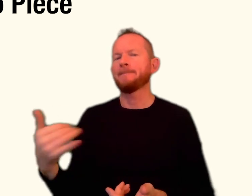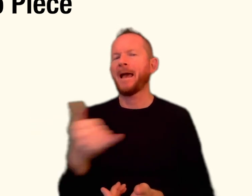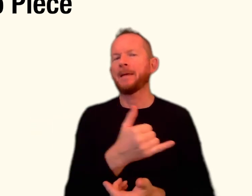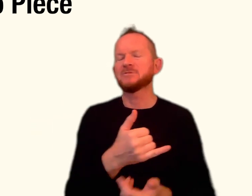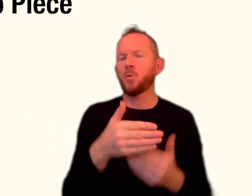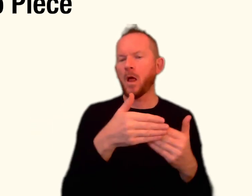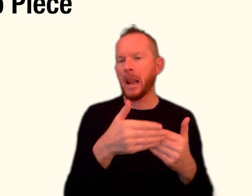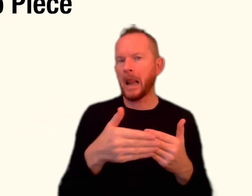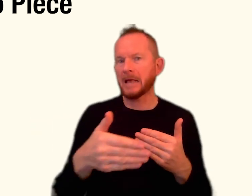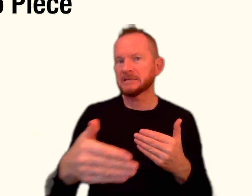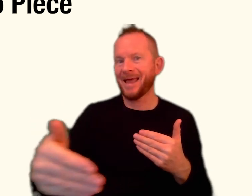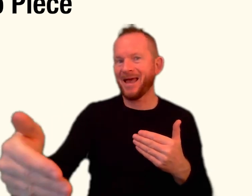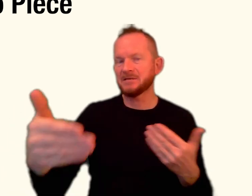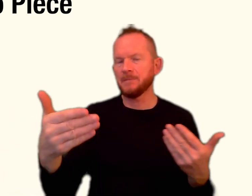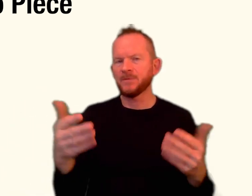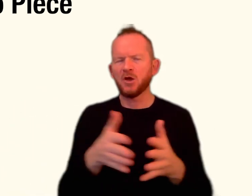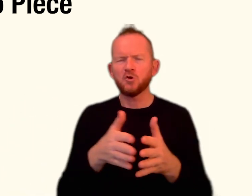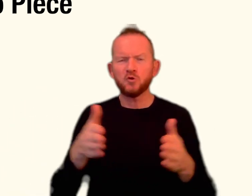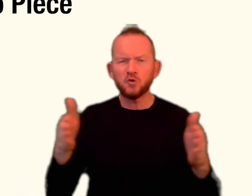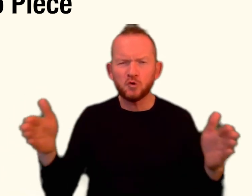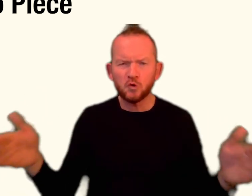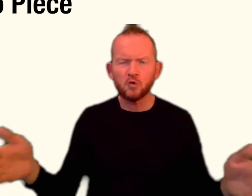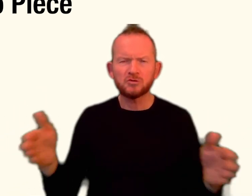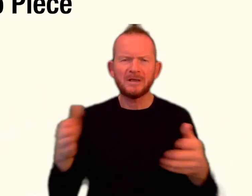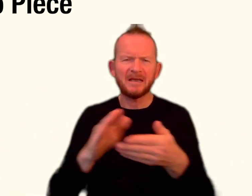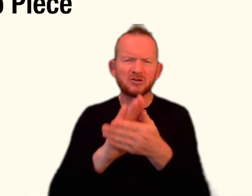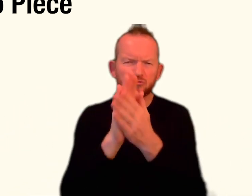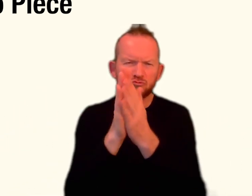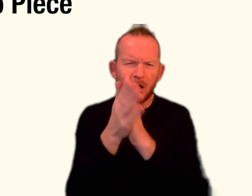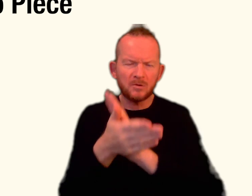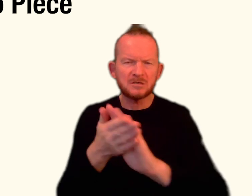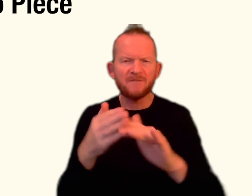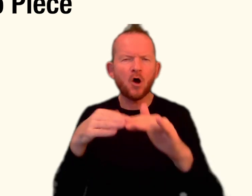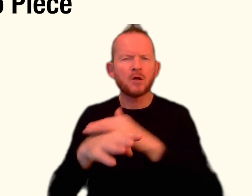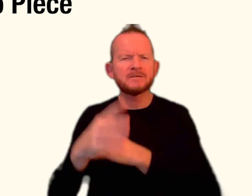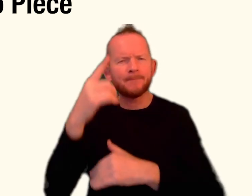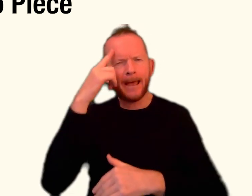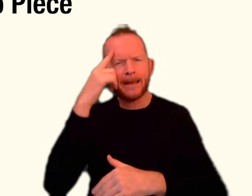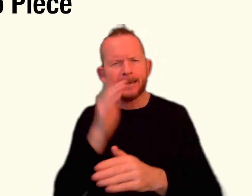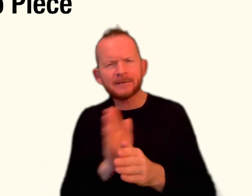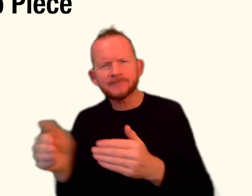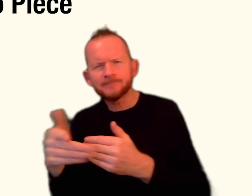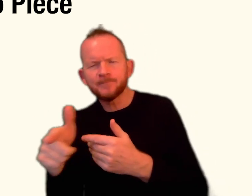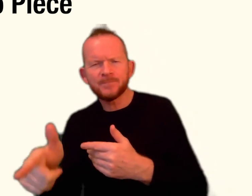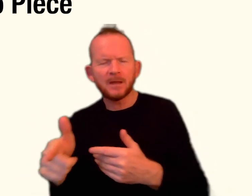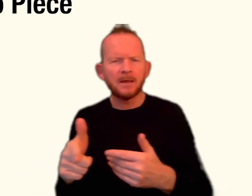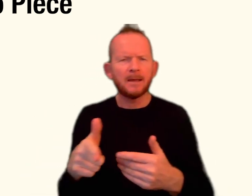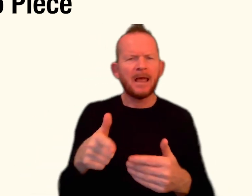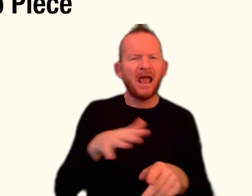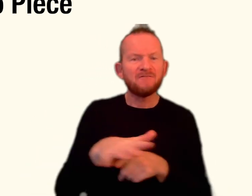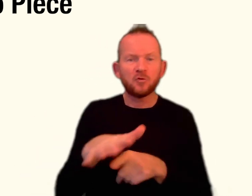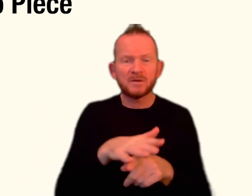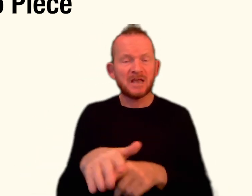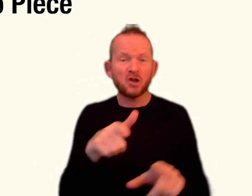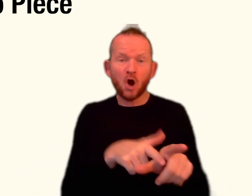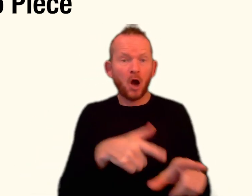lies ahead, is a hugely corrosive and undermining influence, I think, in a young life.